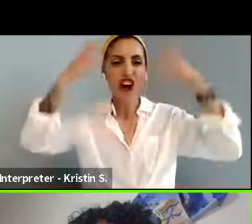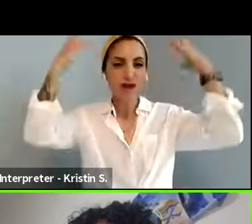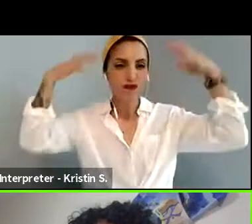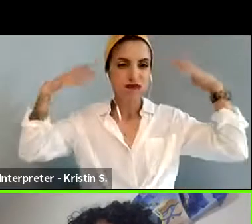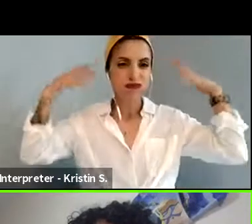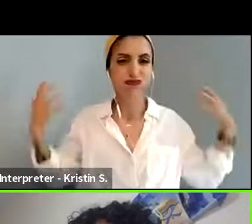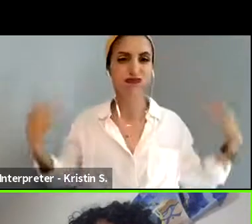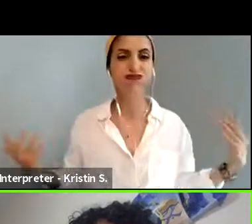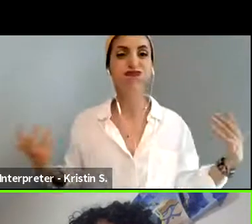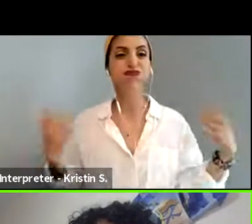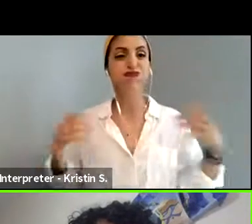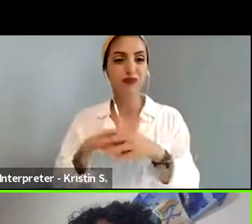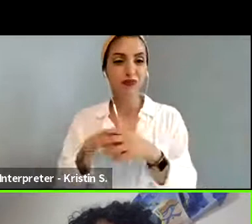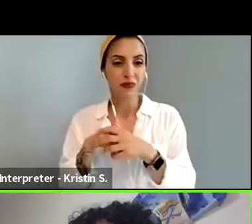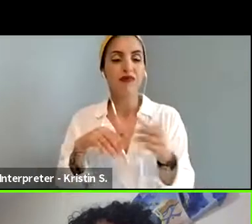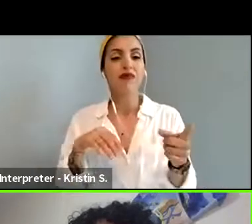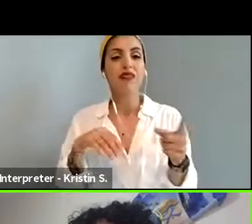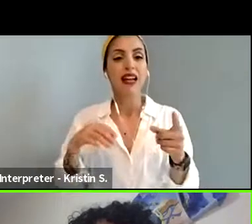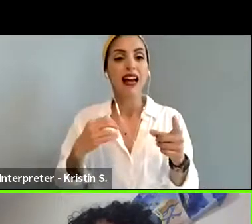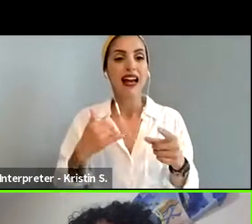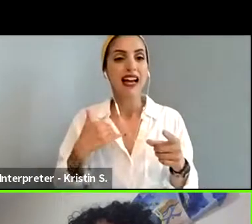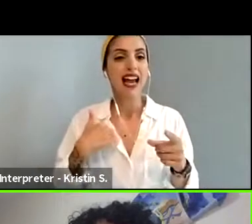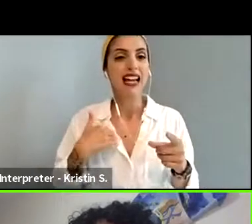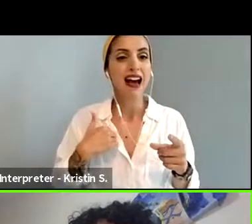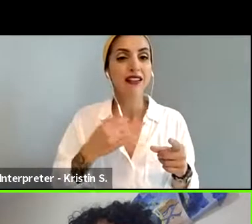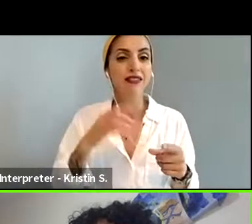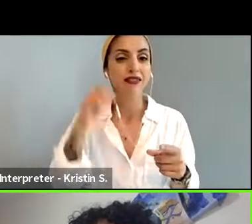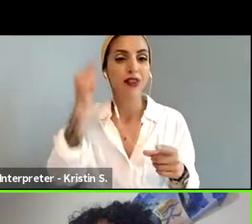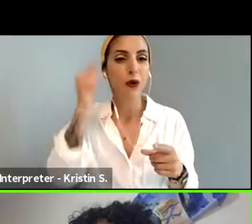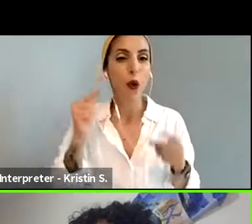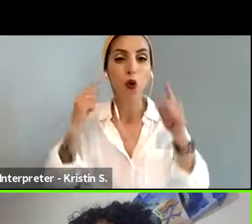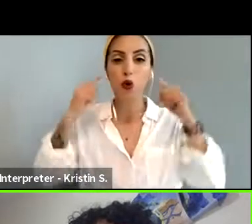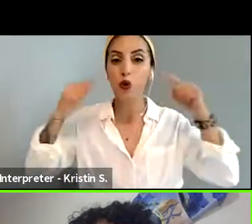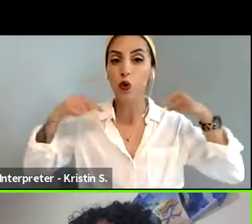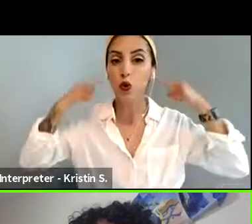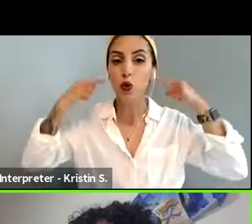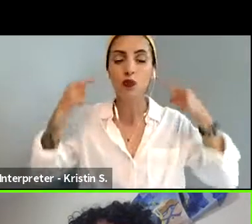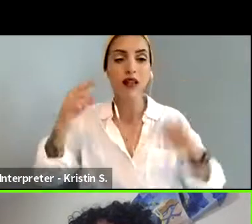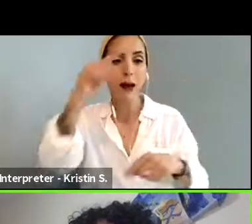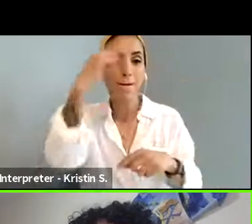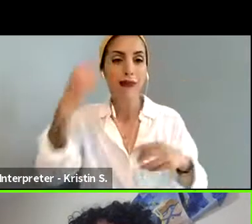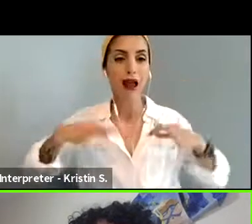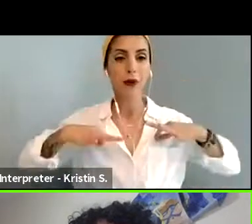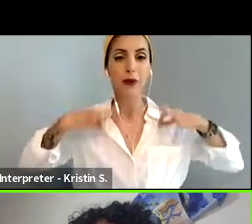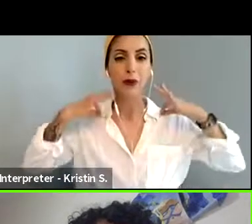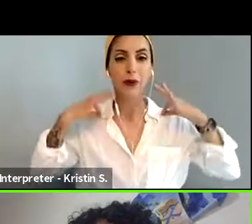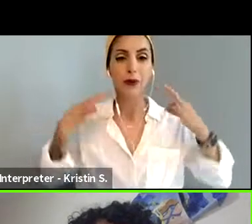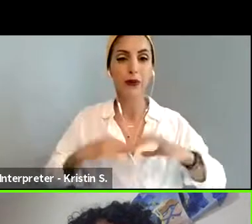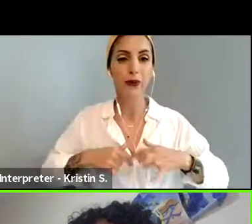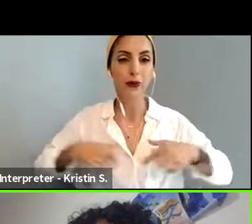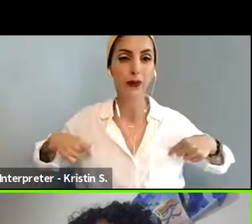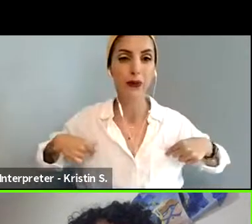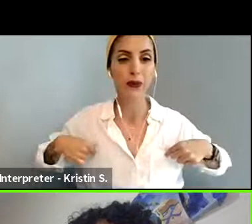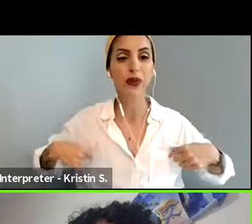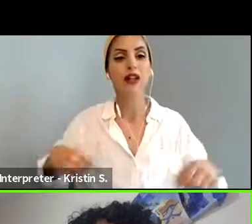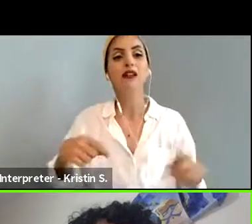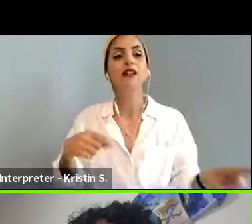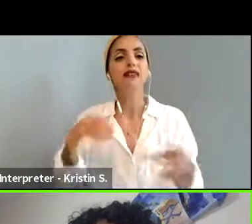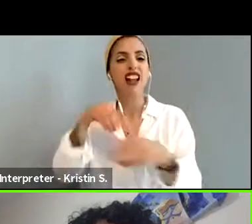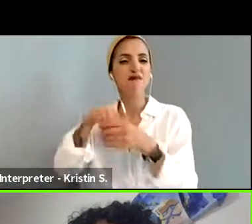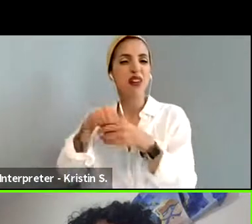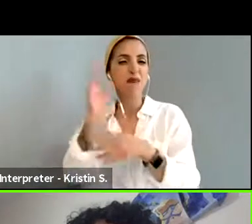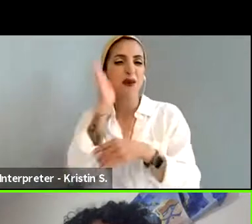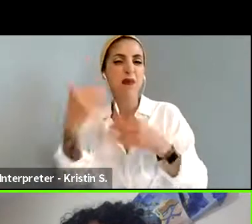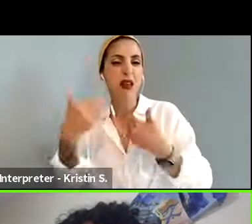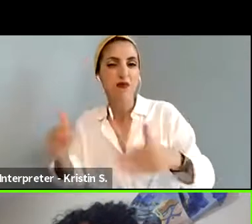that is loose. I'm wearing little gold hoops and a black tank top. And I'm sitting in my bedroom, which doubles as my studio. And